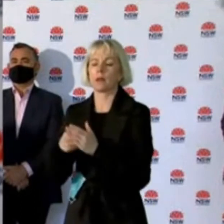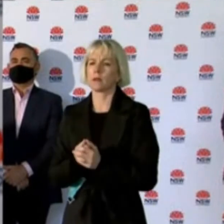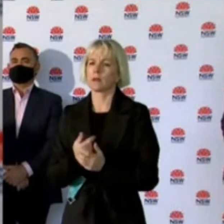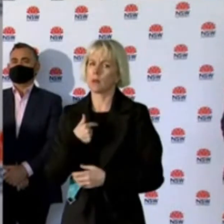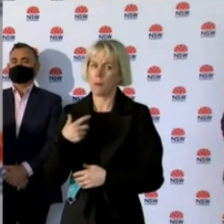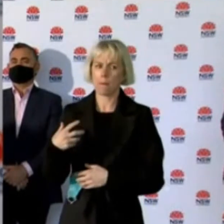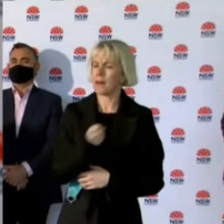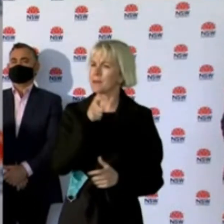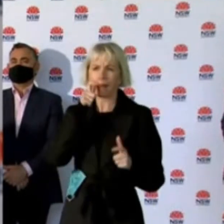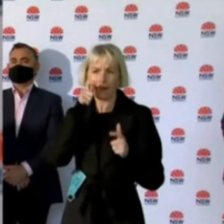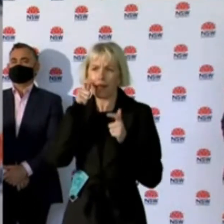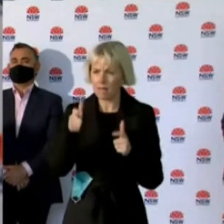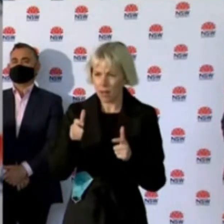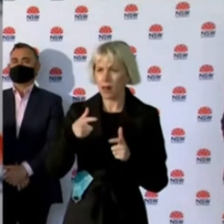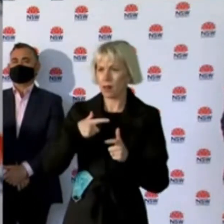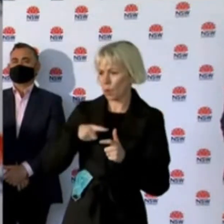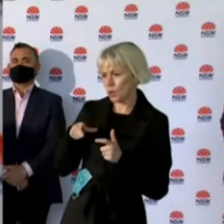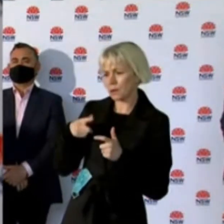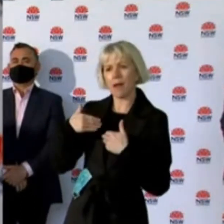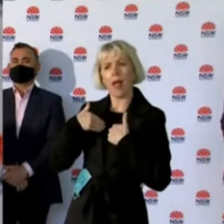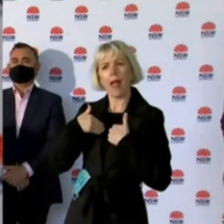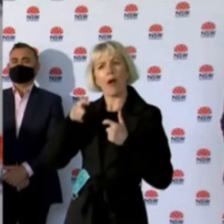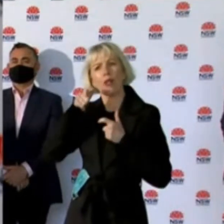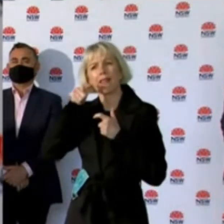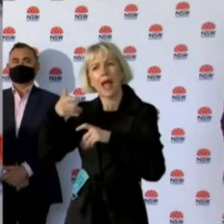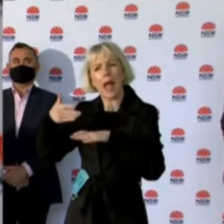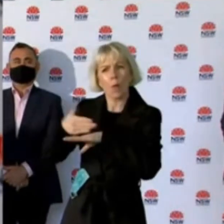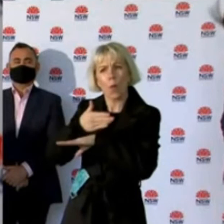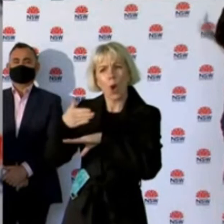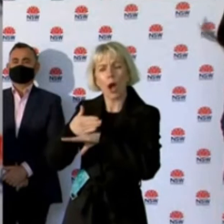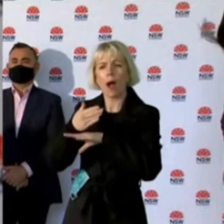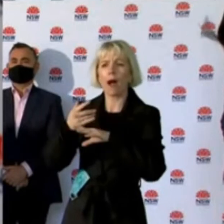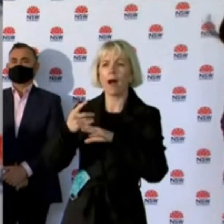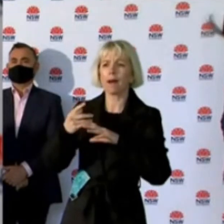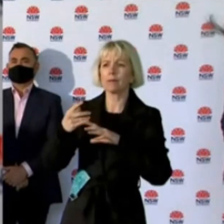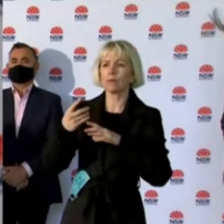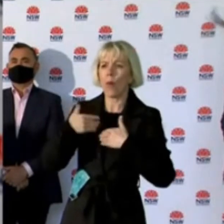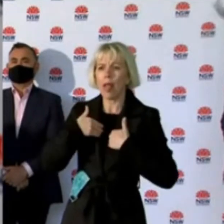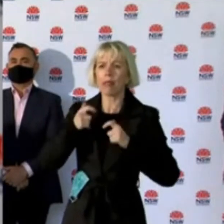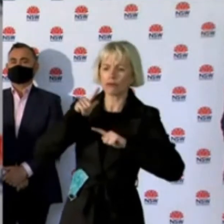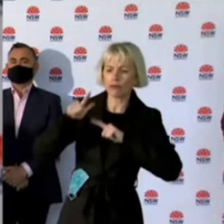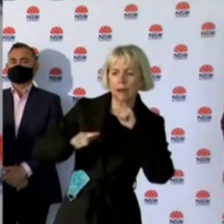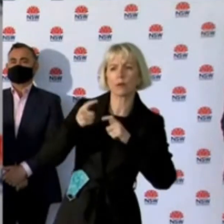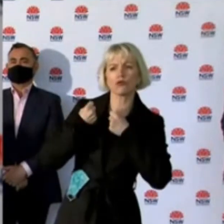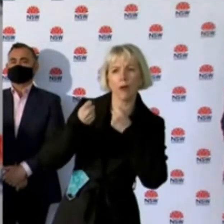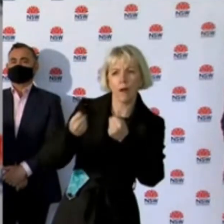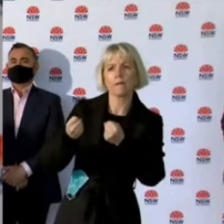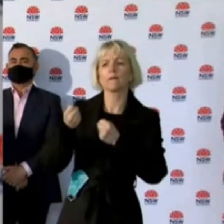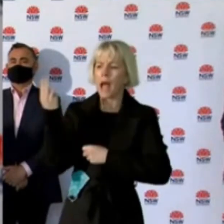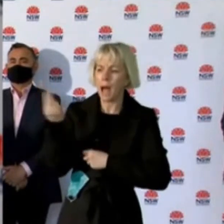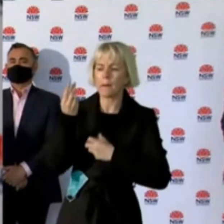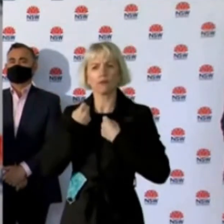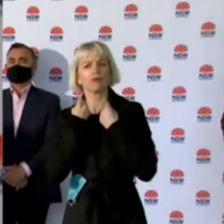workers, because healthcare workers are involved in transporting the most vulnerable in the community. And so I'm not surprised that there's a large